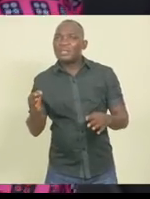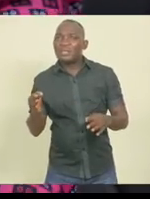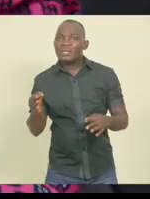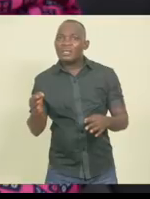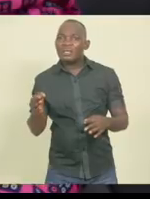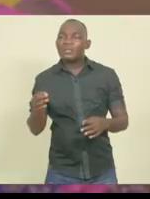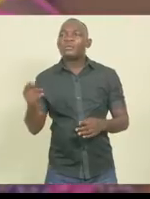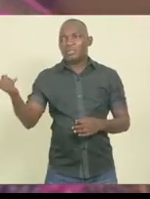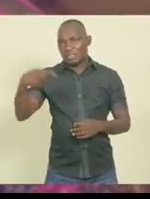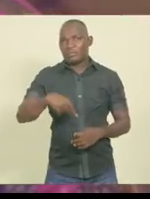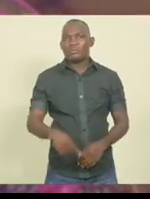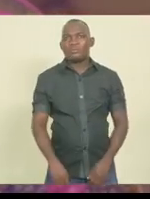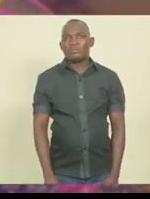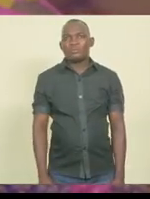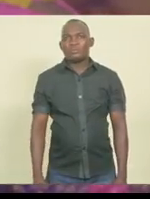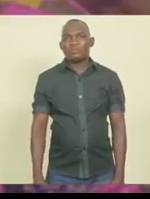Busy. I miss you.